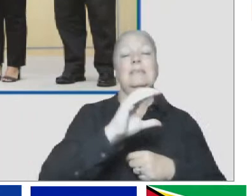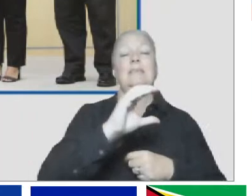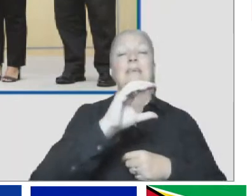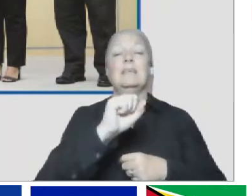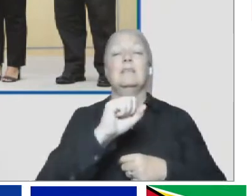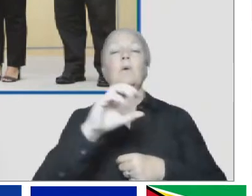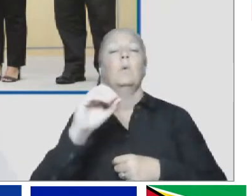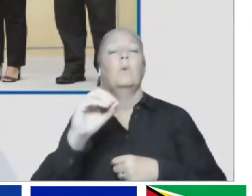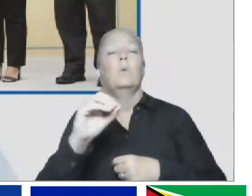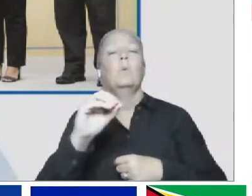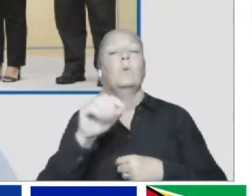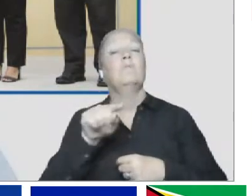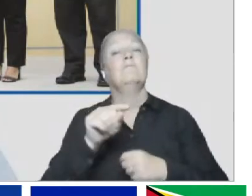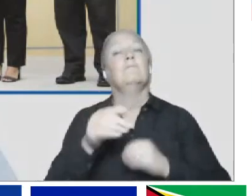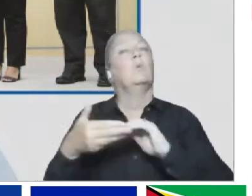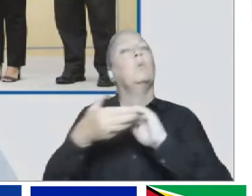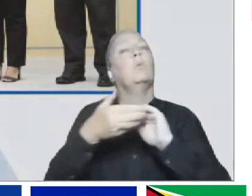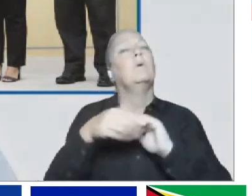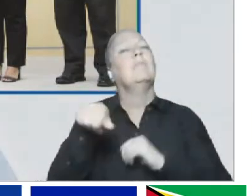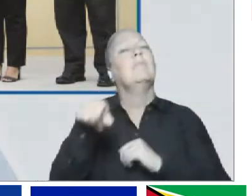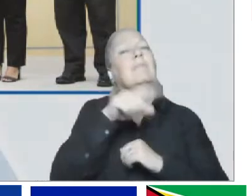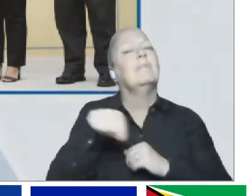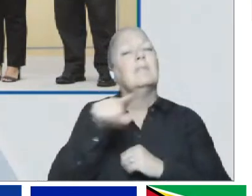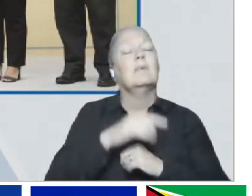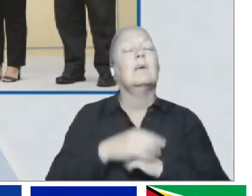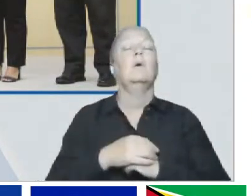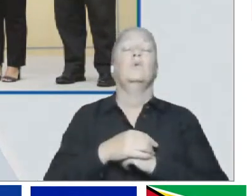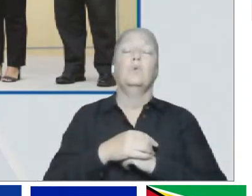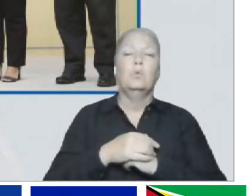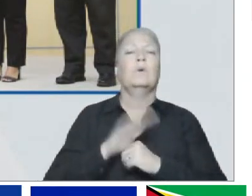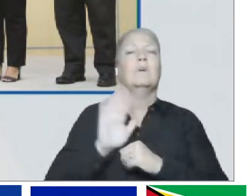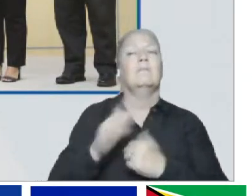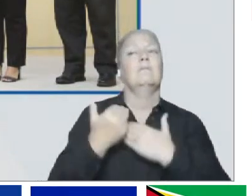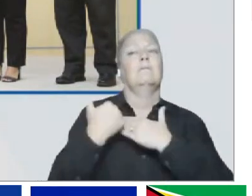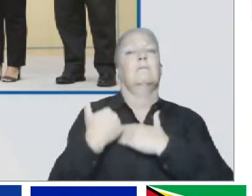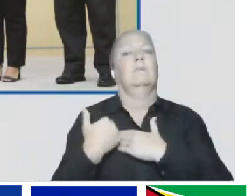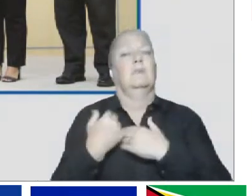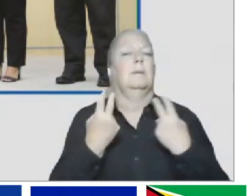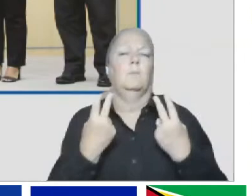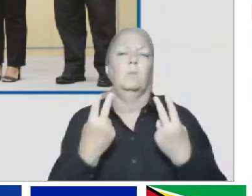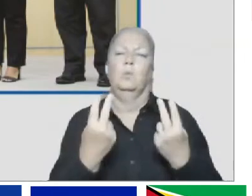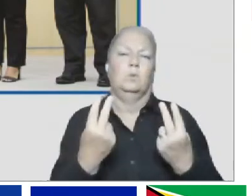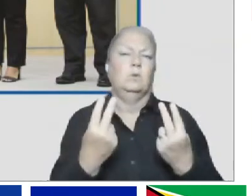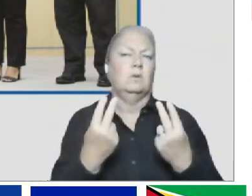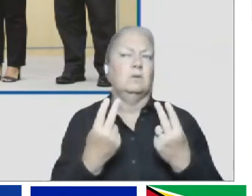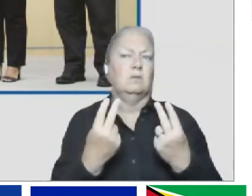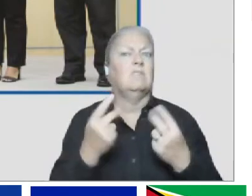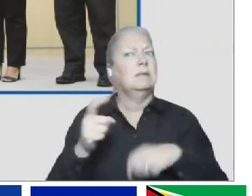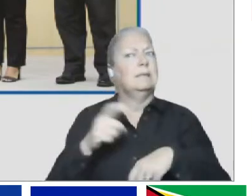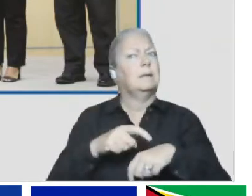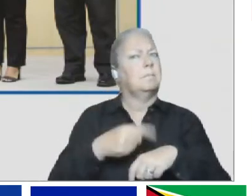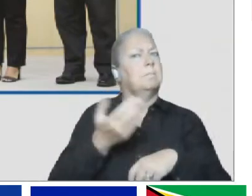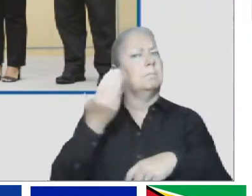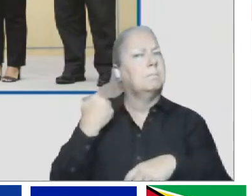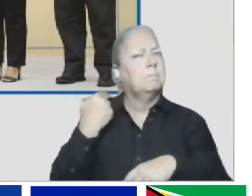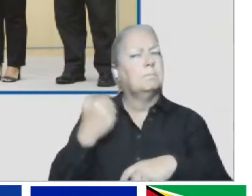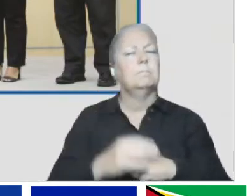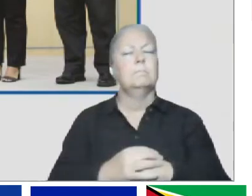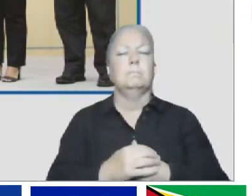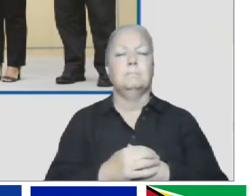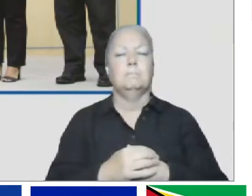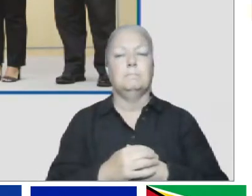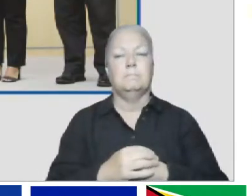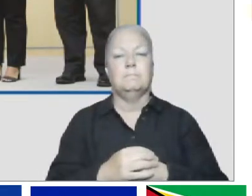They played a very important role because Here we created